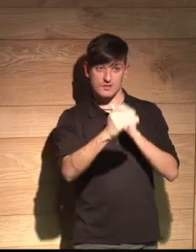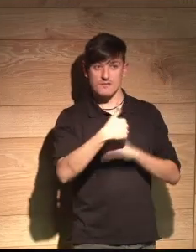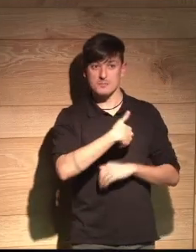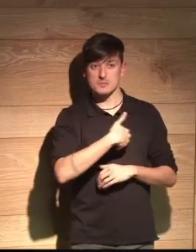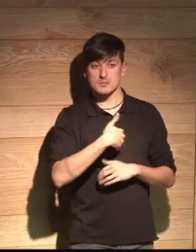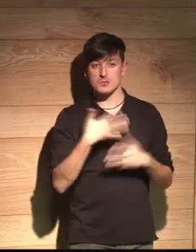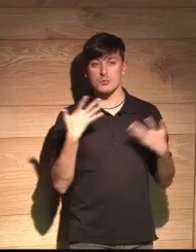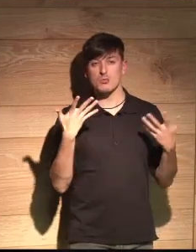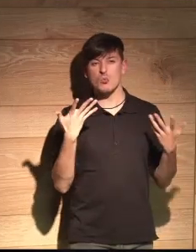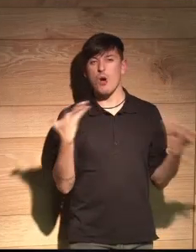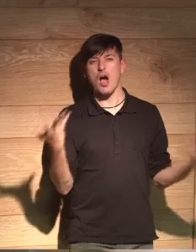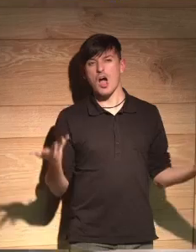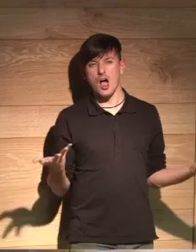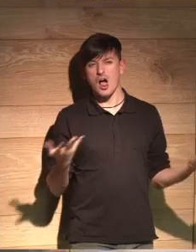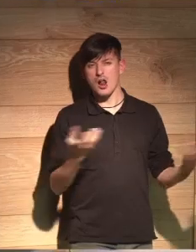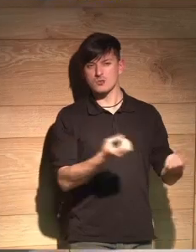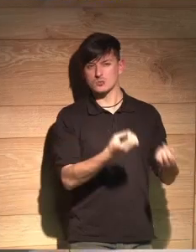sustainable cities? Thank you.